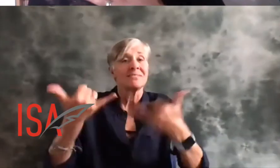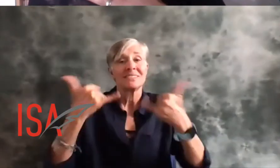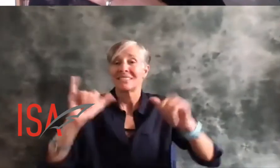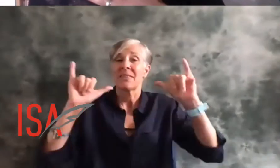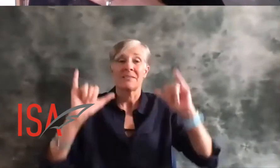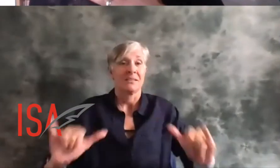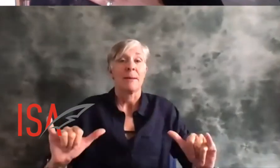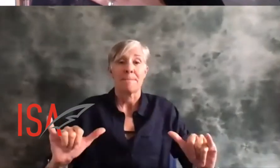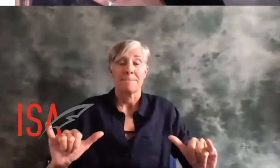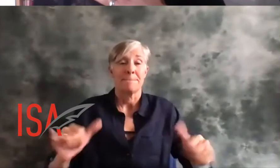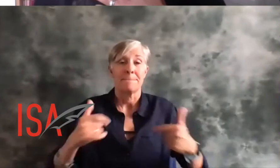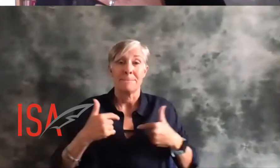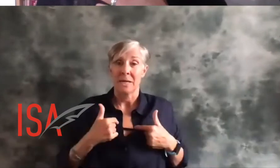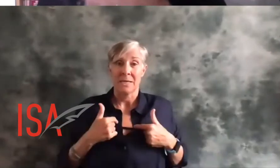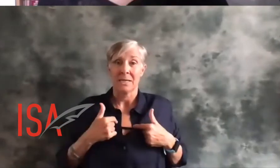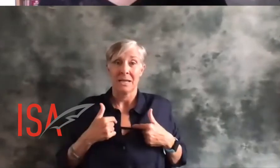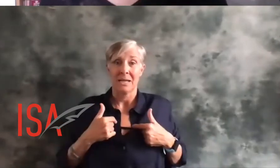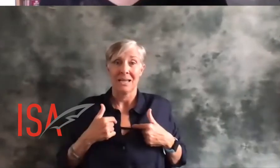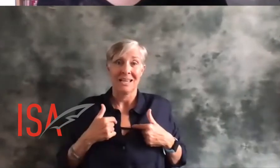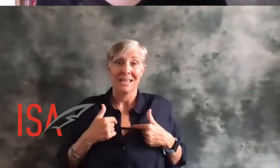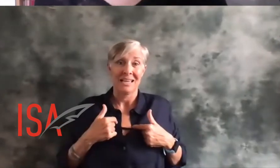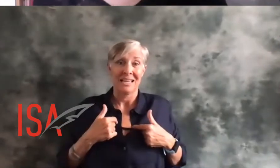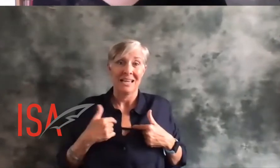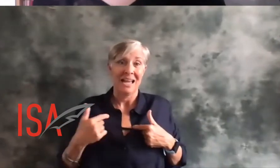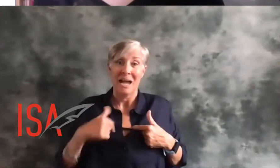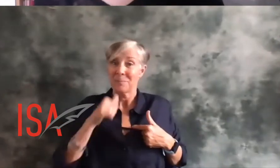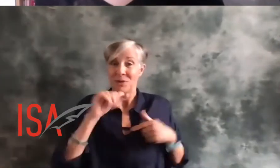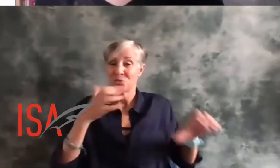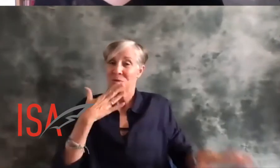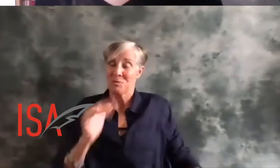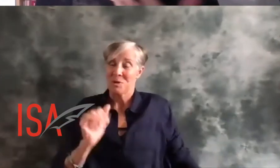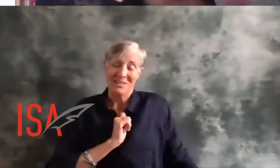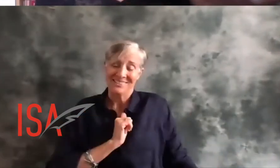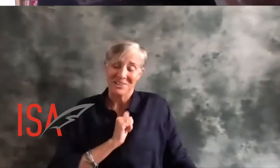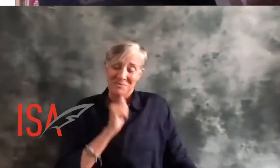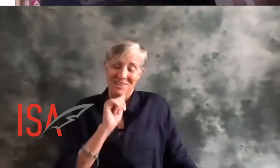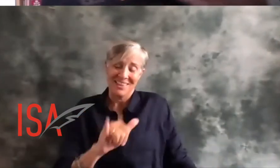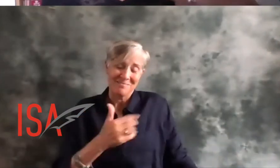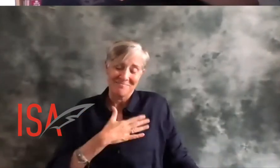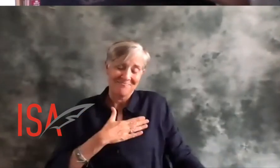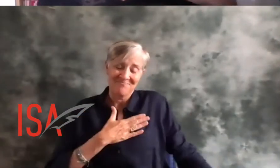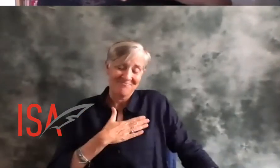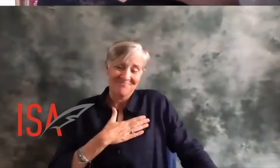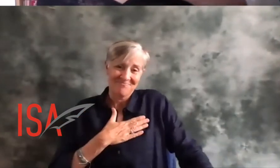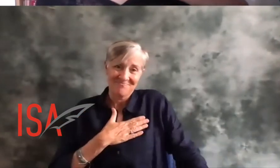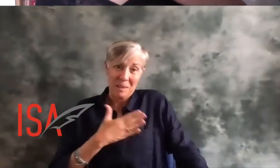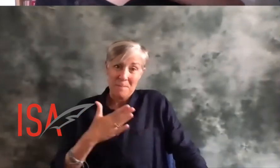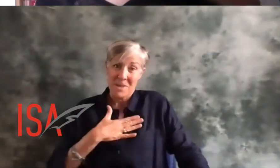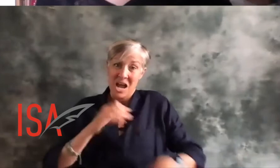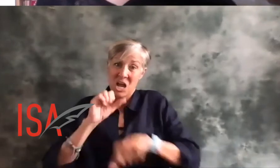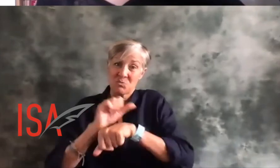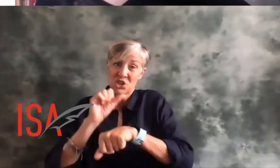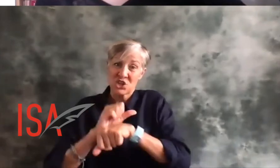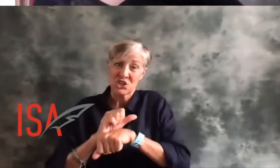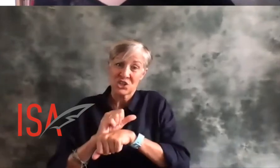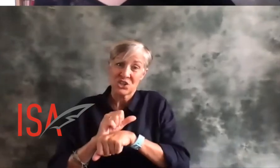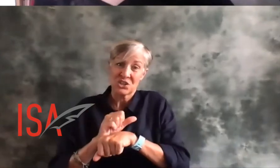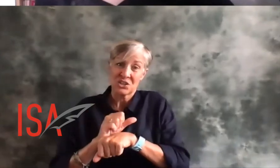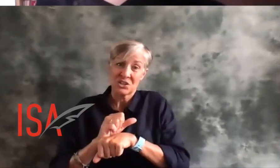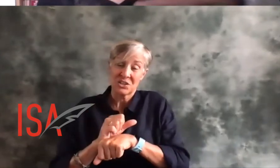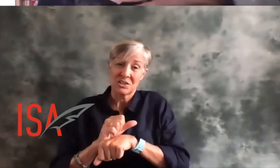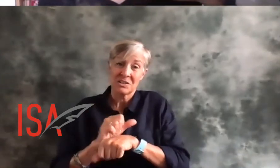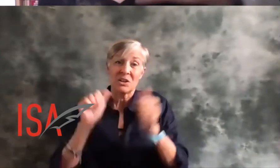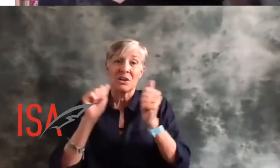I am not the person to tell you that, because I am not doing that well with that myself. My work is still with other